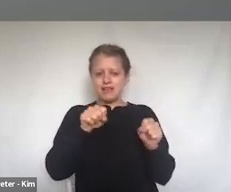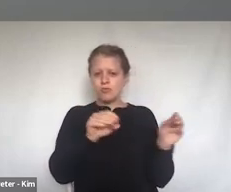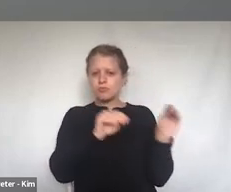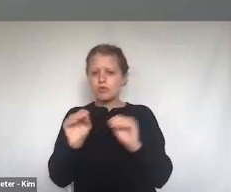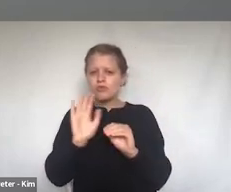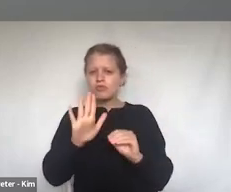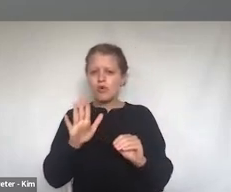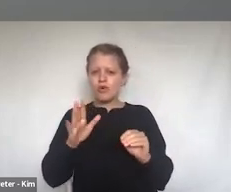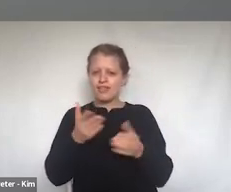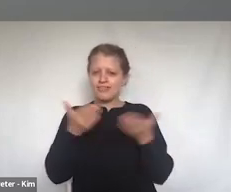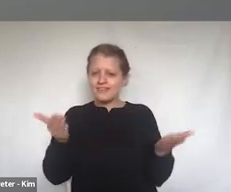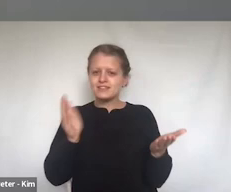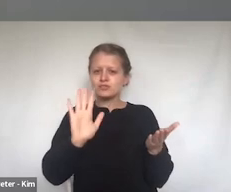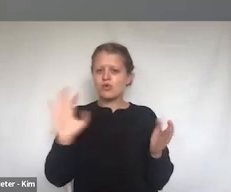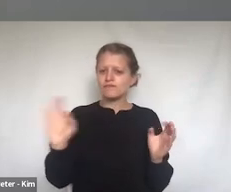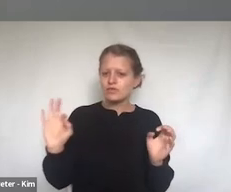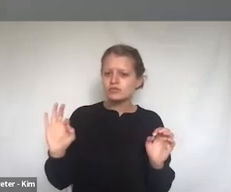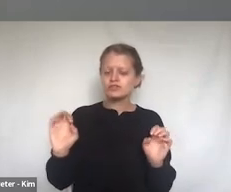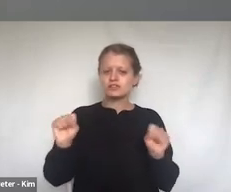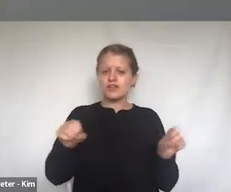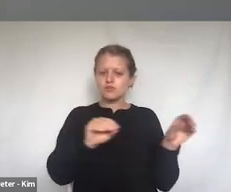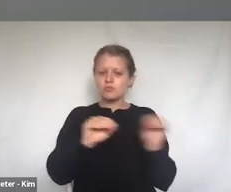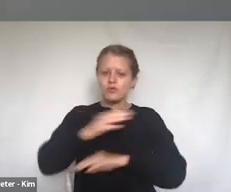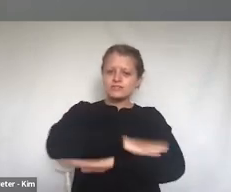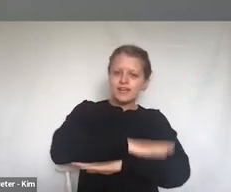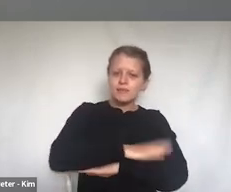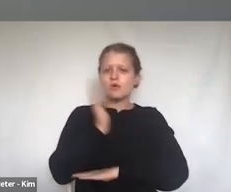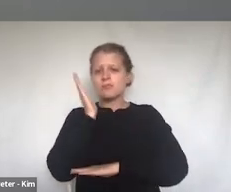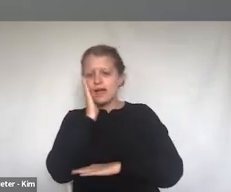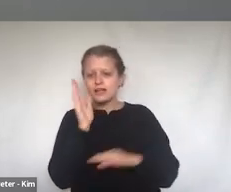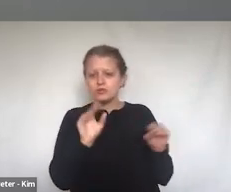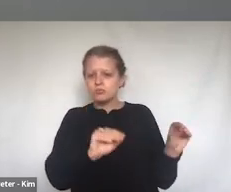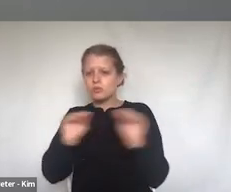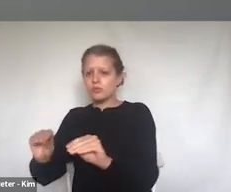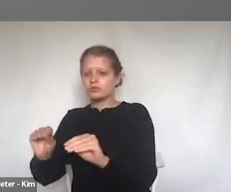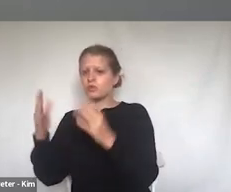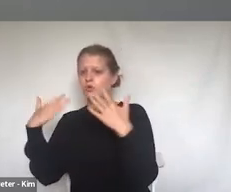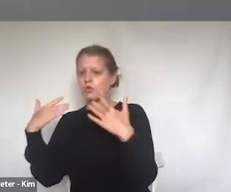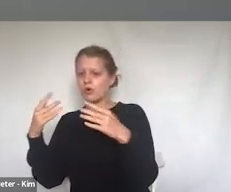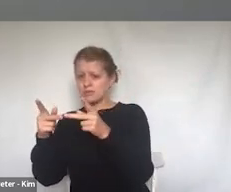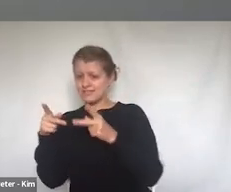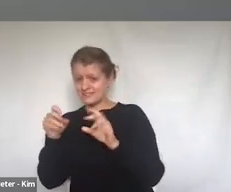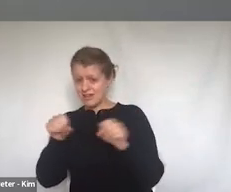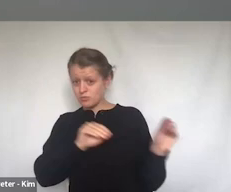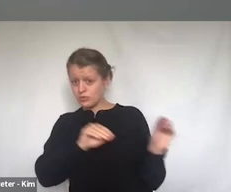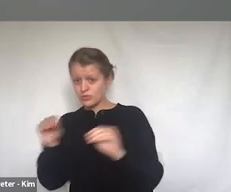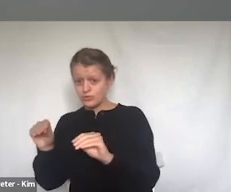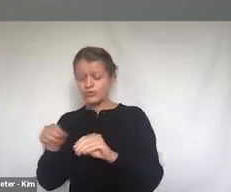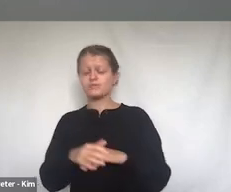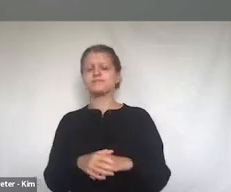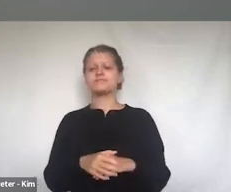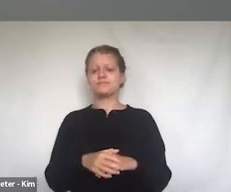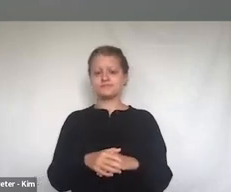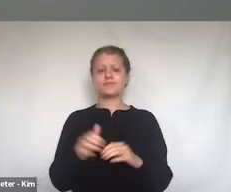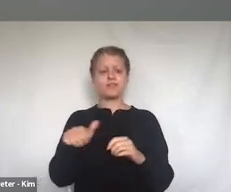so you can spend time where it's cooler, especially overnight? Another example is my